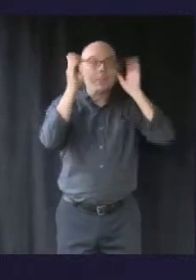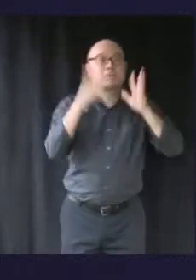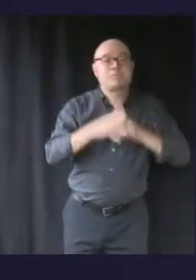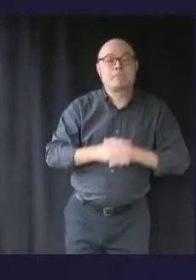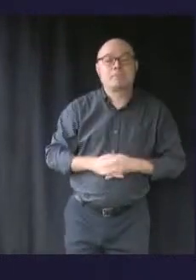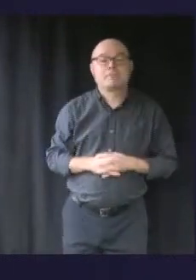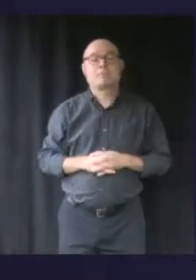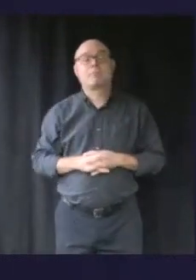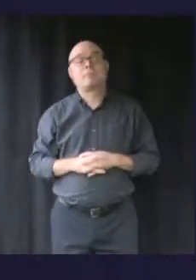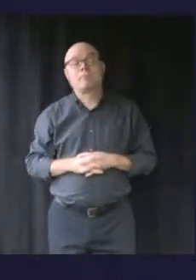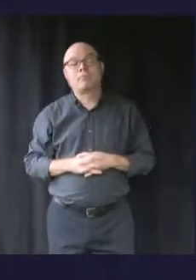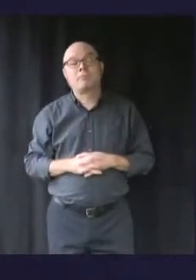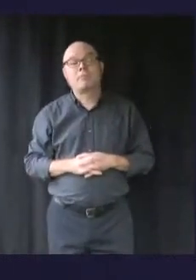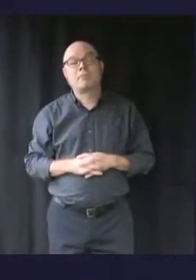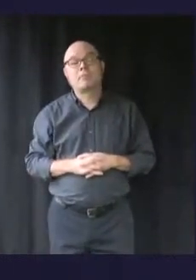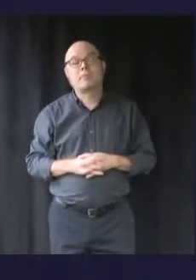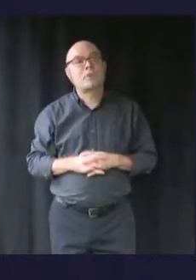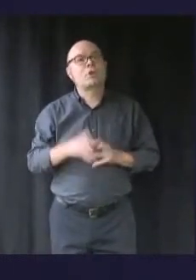we can't do this.